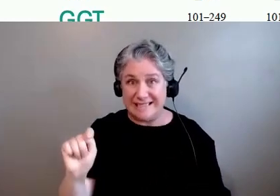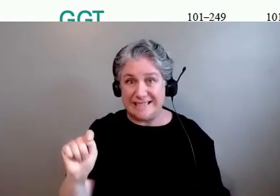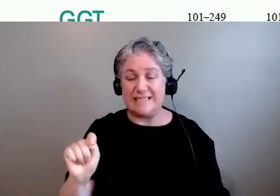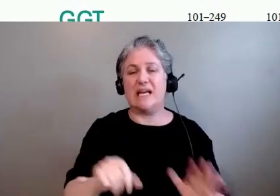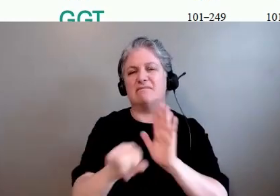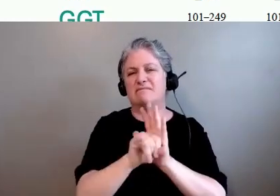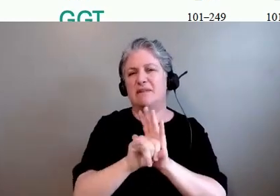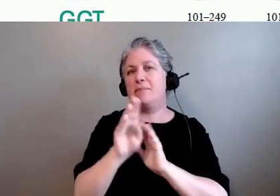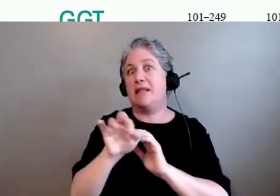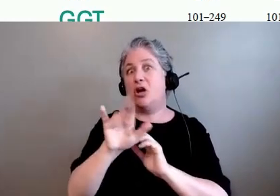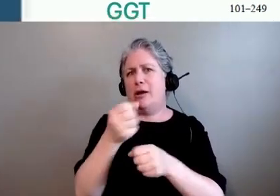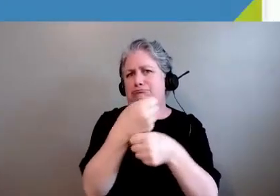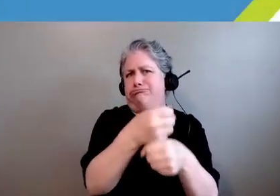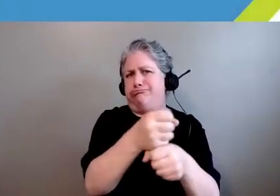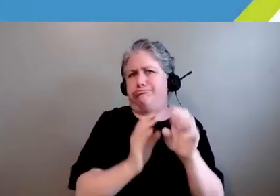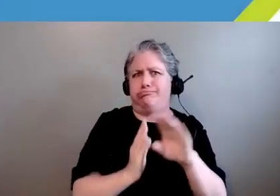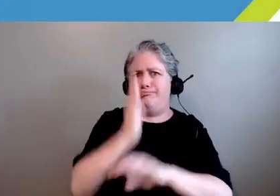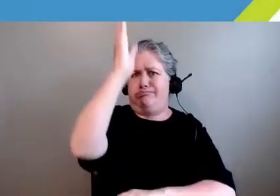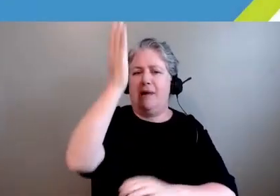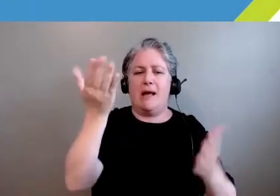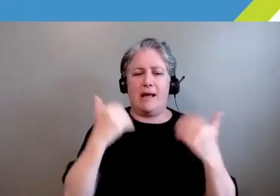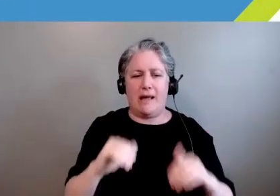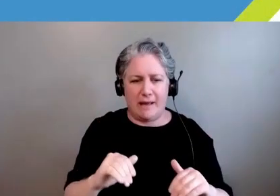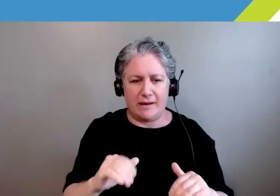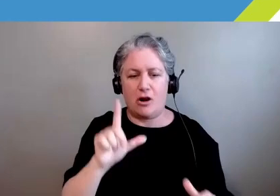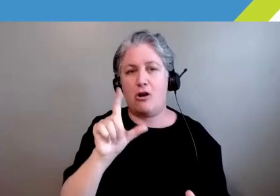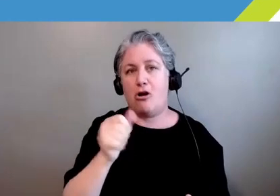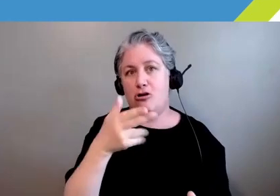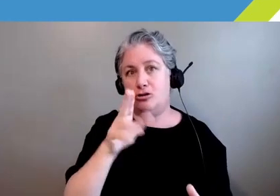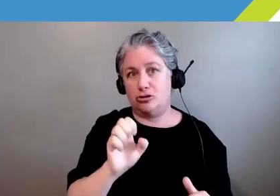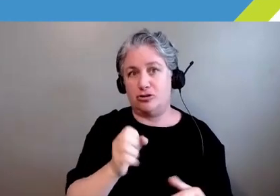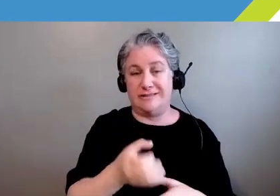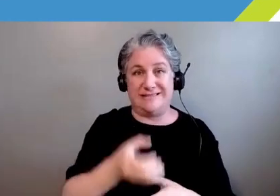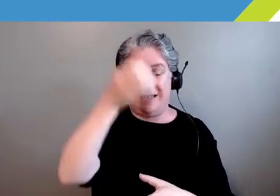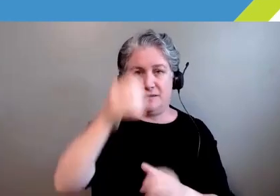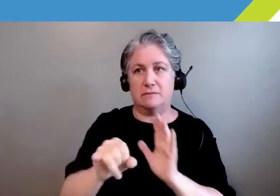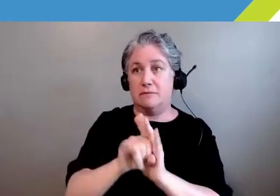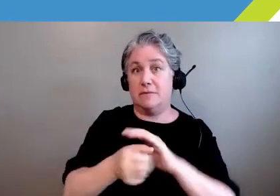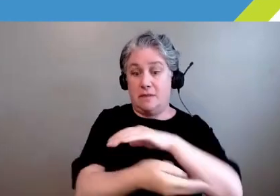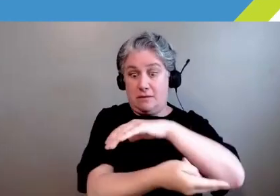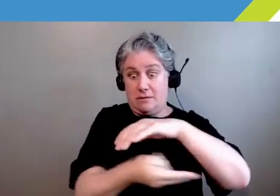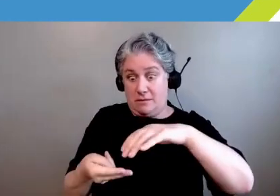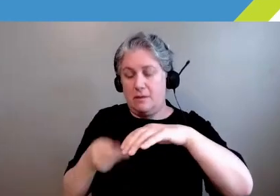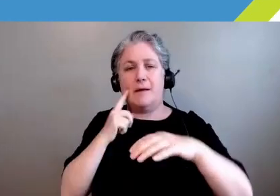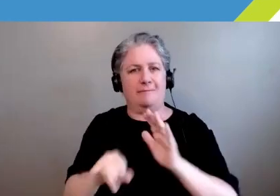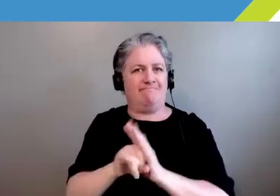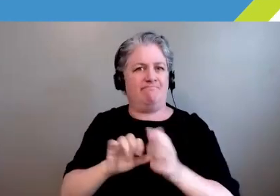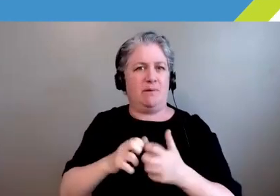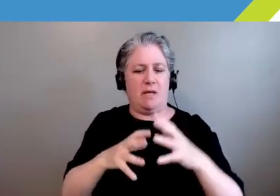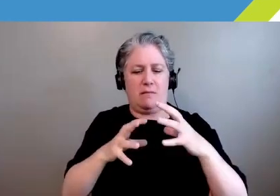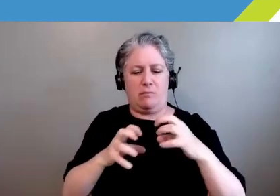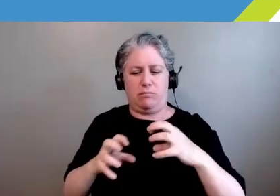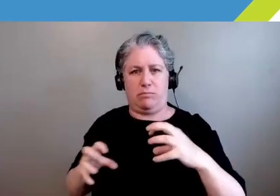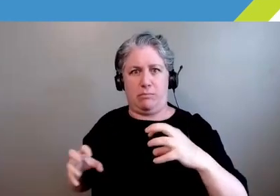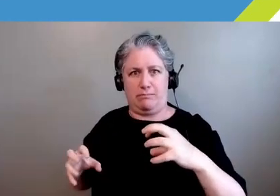and then whether there's large duct involvement, that's detectable on MRI. Patients get categorized into 3 risk